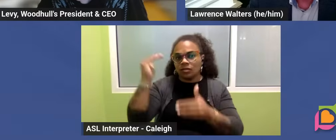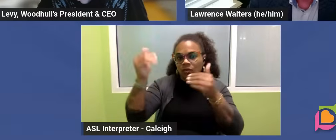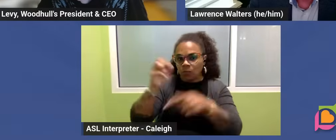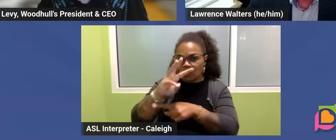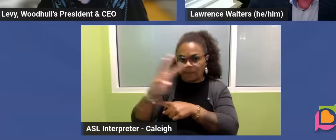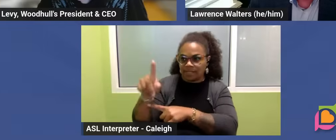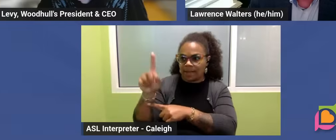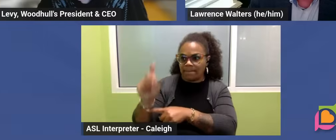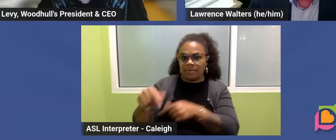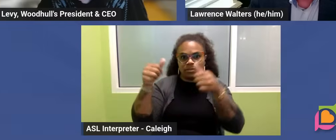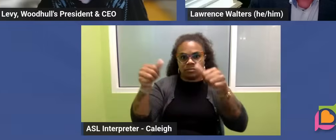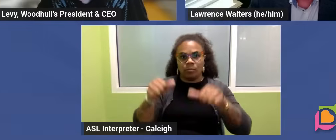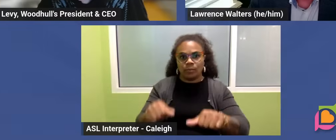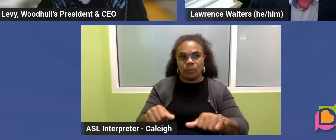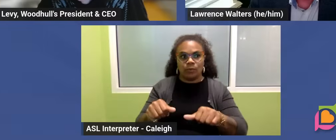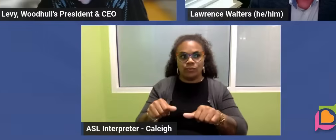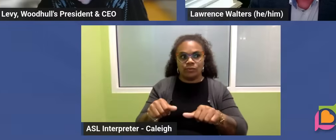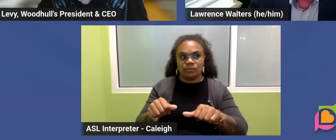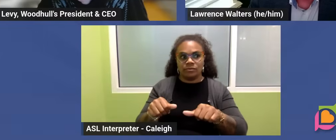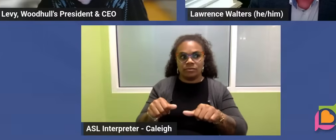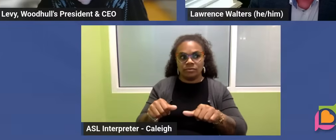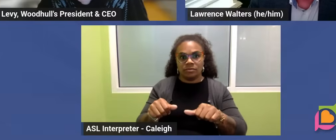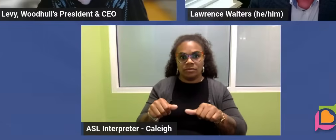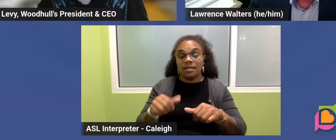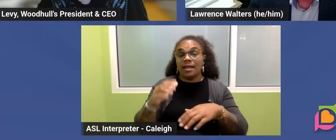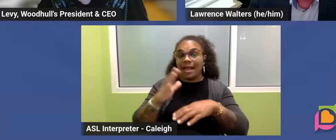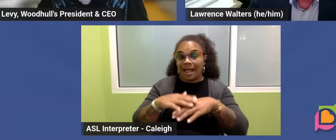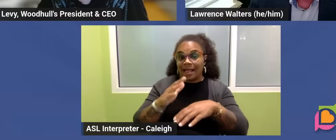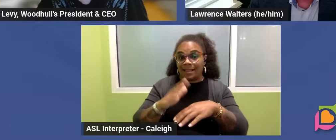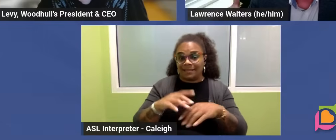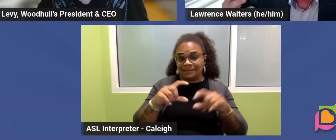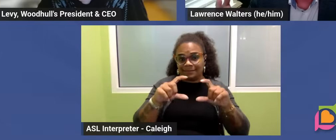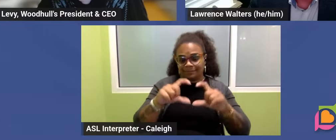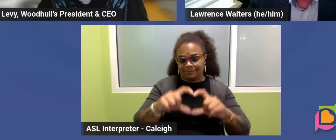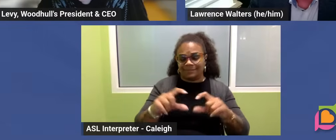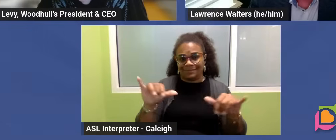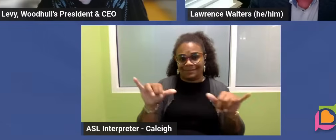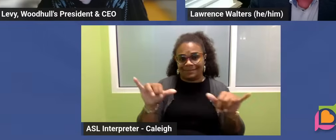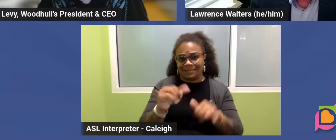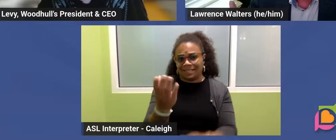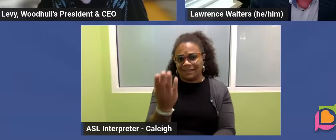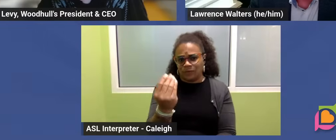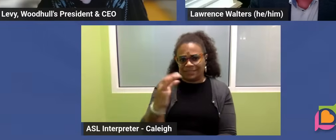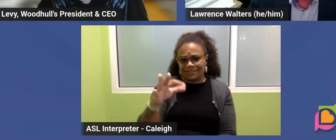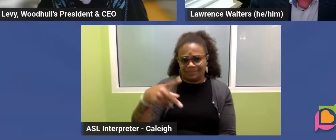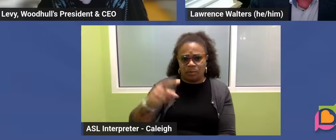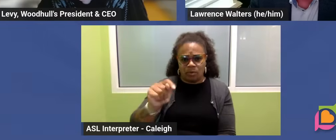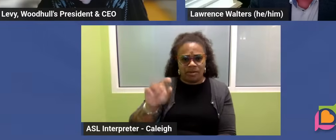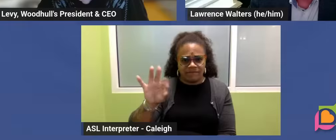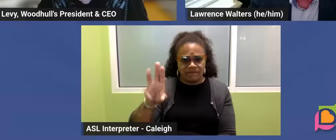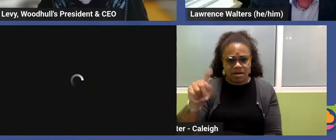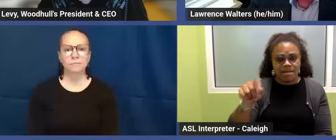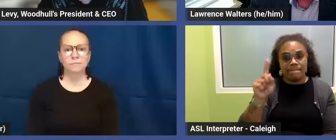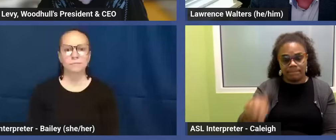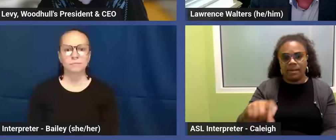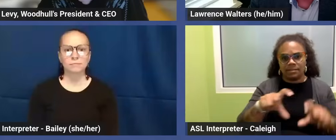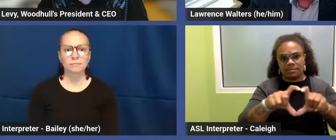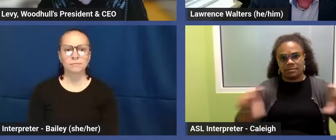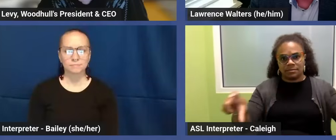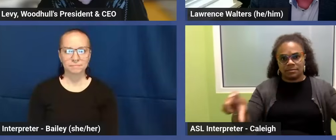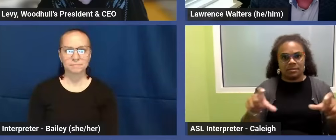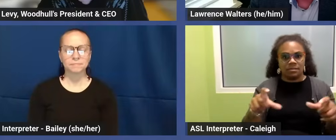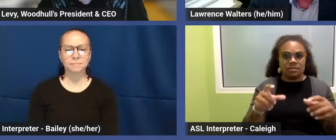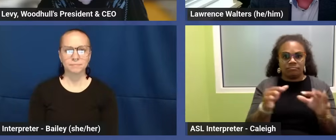to post in no smaller than 14-point font a series of anti-pornography